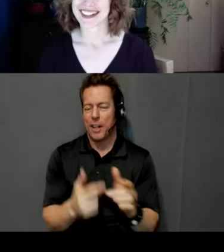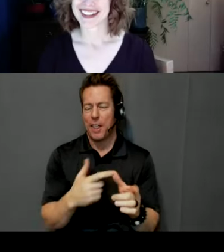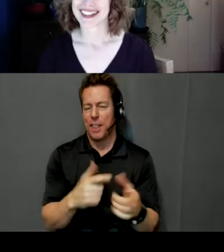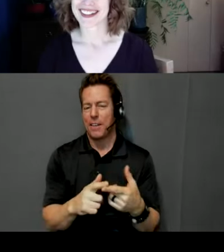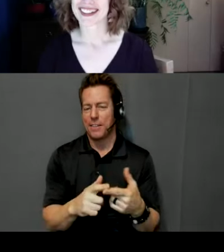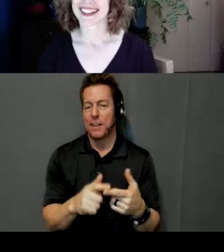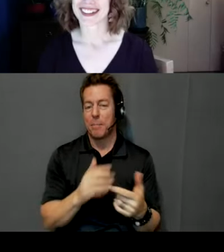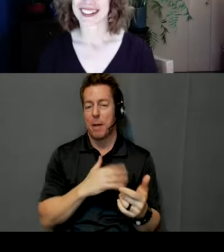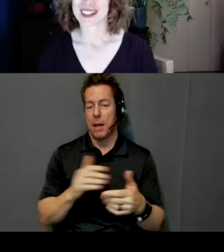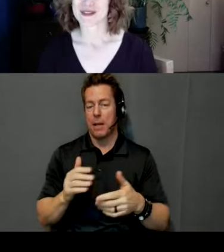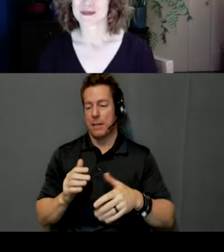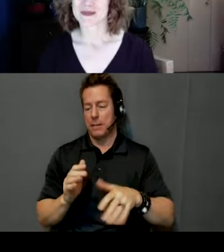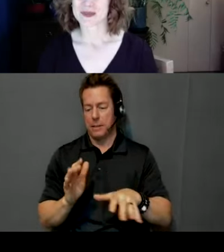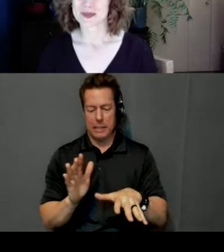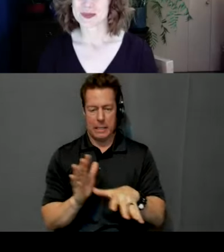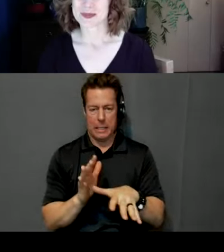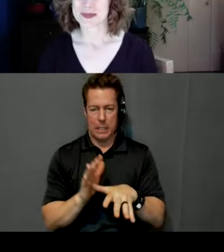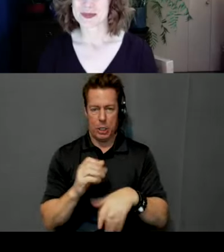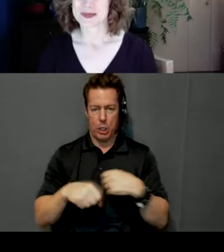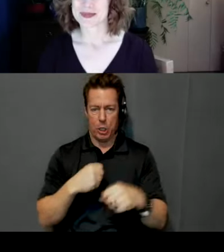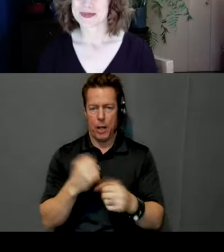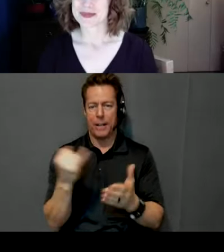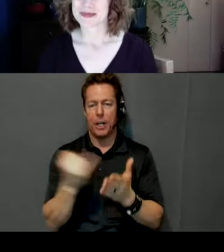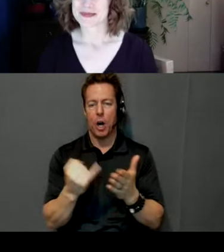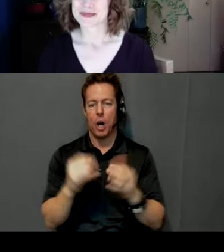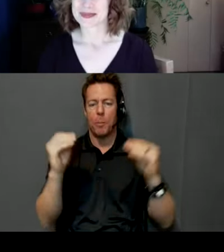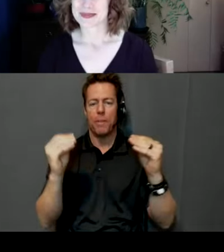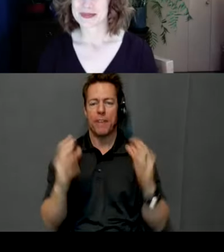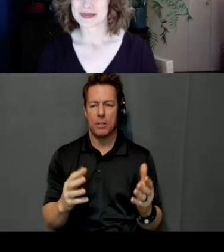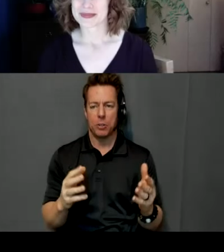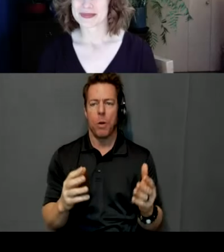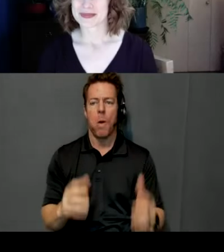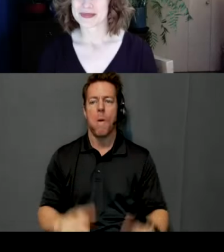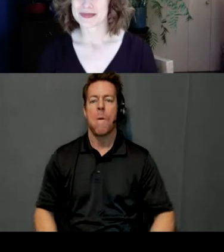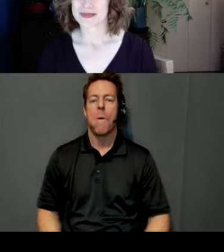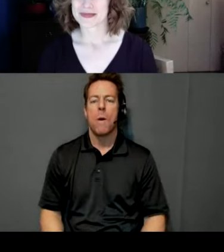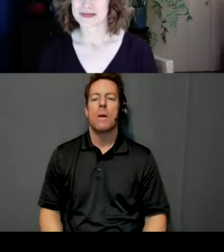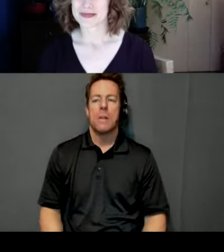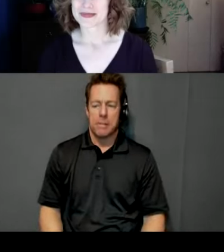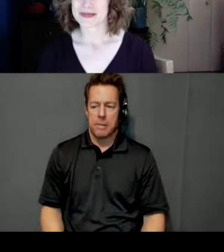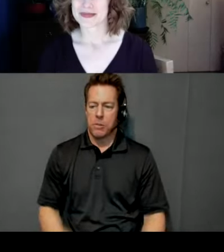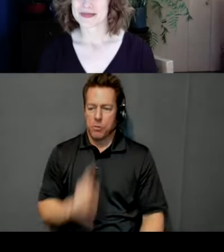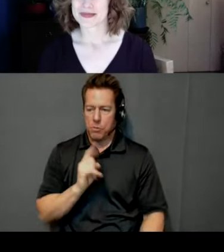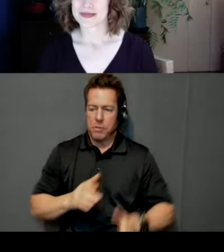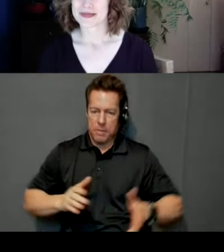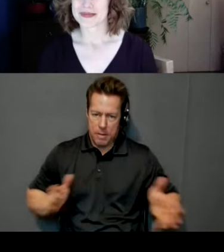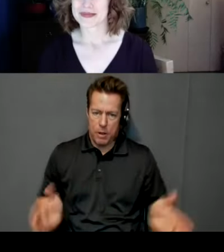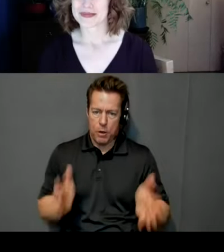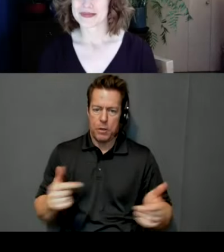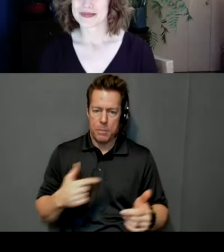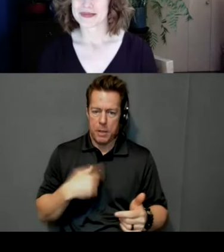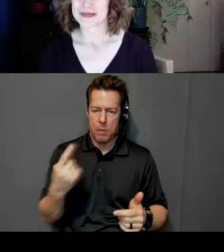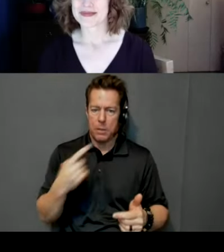my senior year, I had an art professor who really pushed me and would always tell me